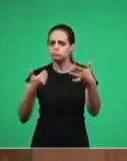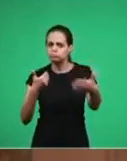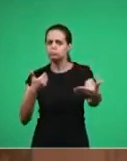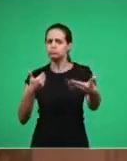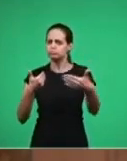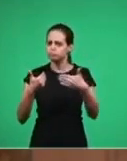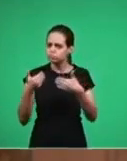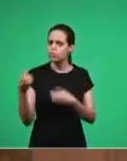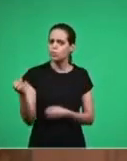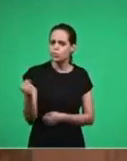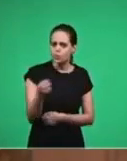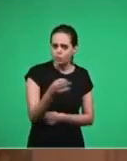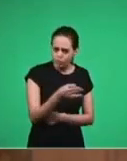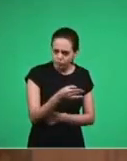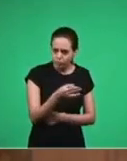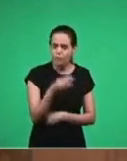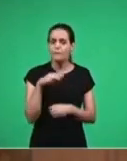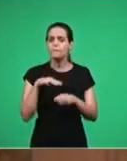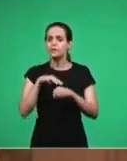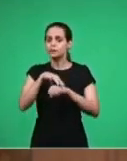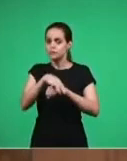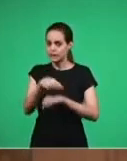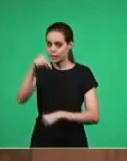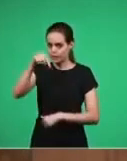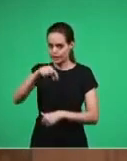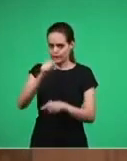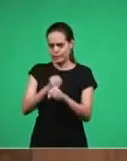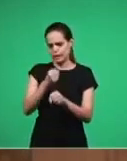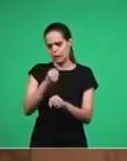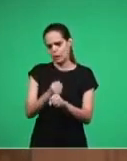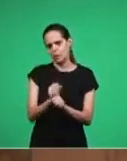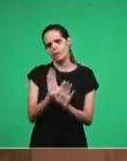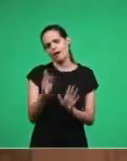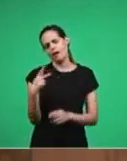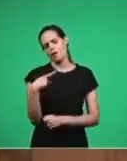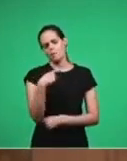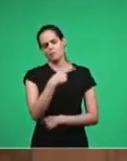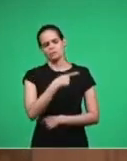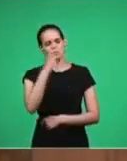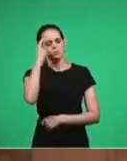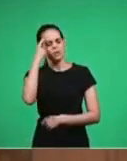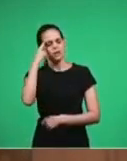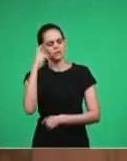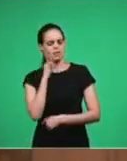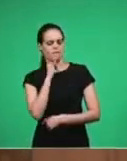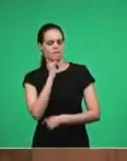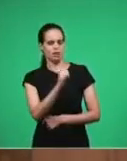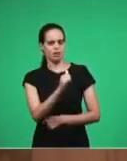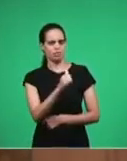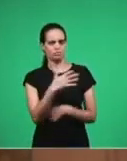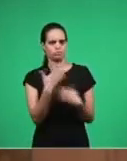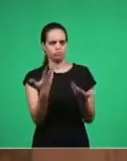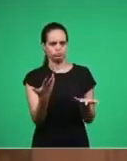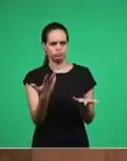the ministry of this work is not what the pastor thinks should be done,